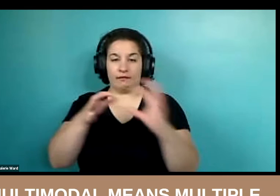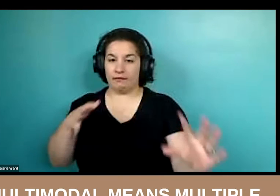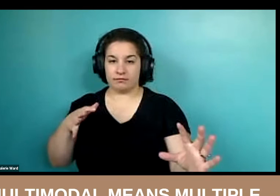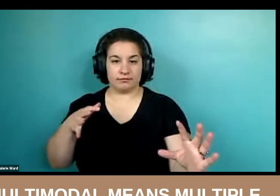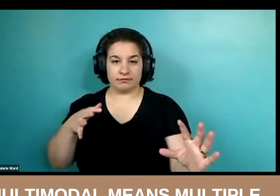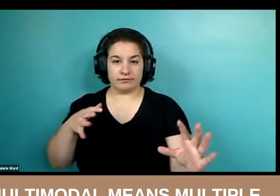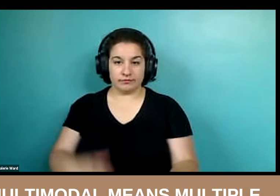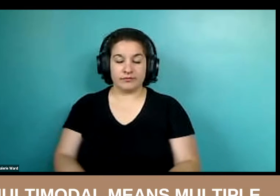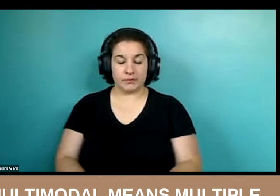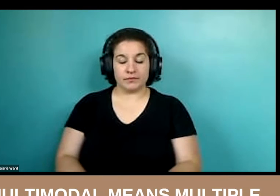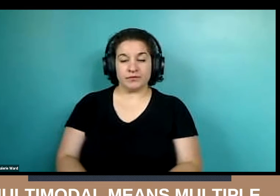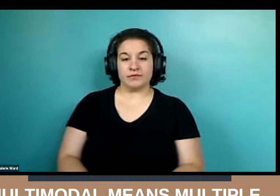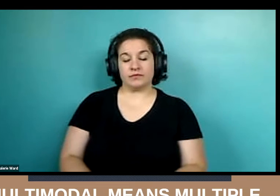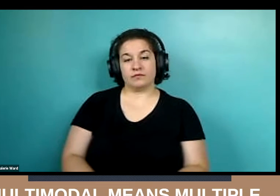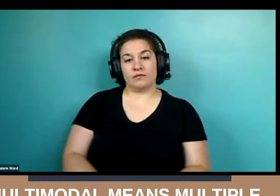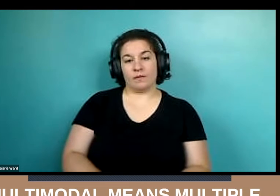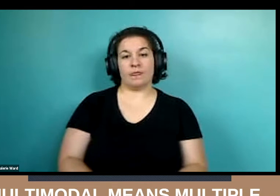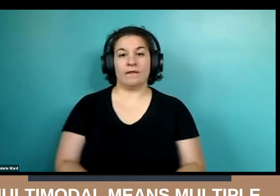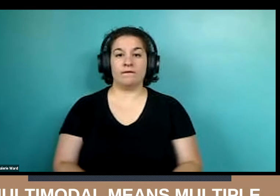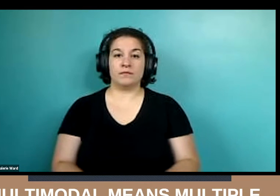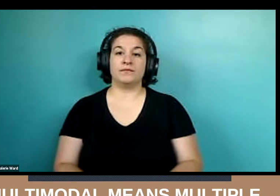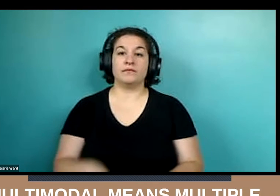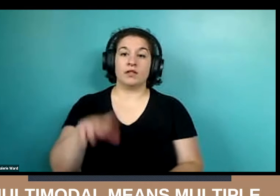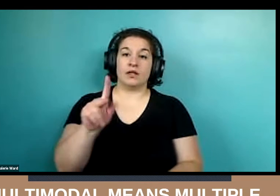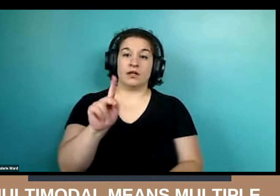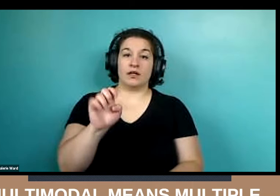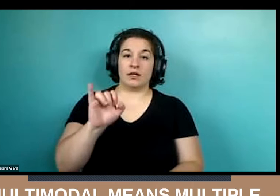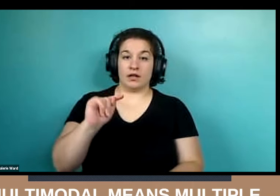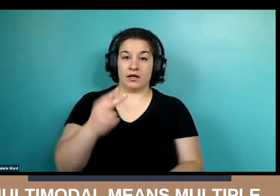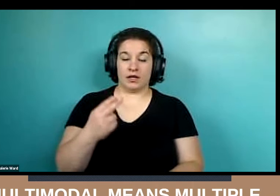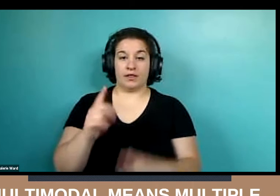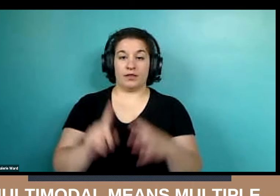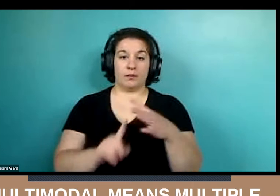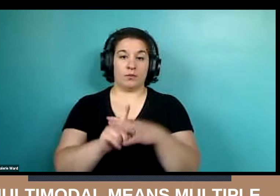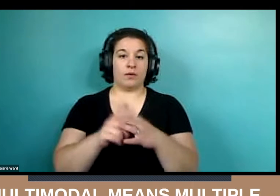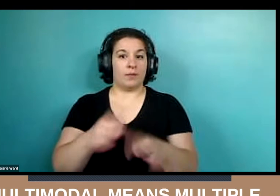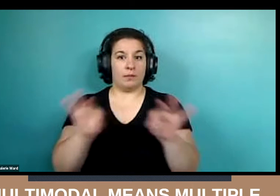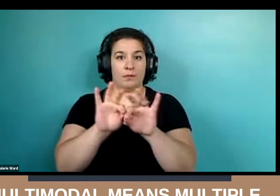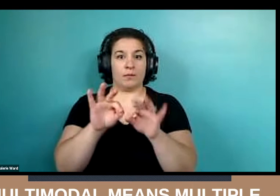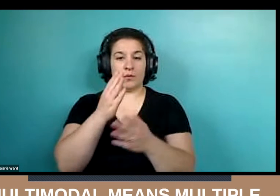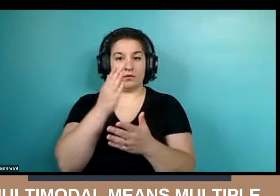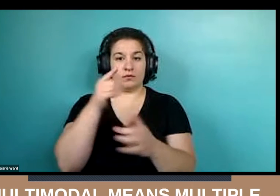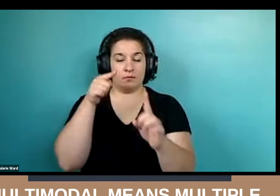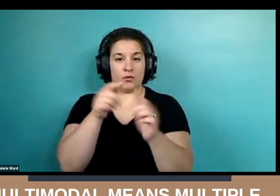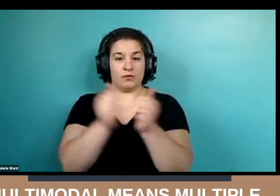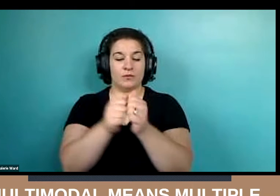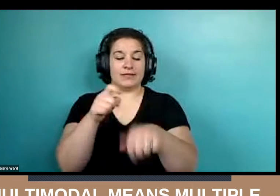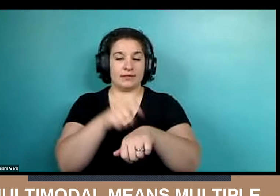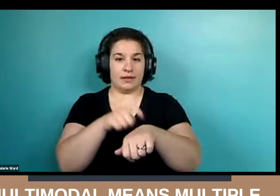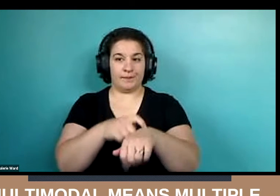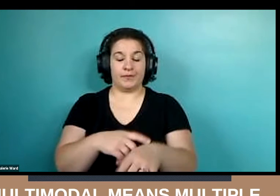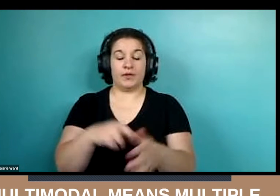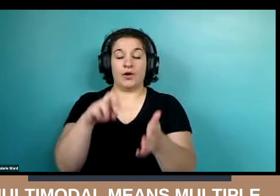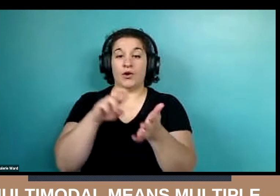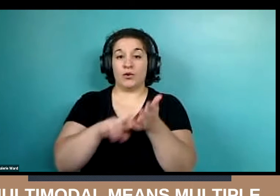Keith brought up a very important point here with time. Now, the research question construction